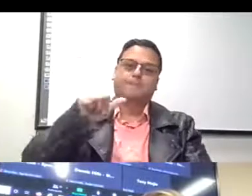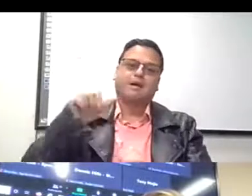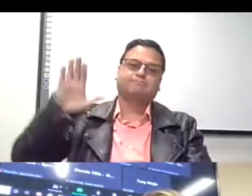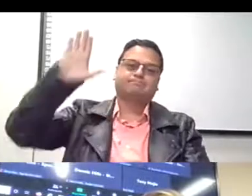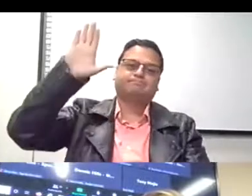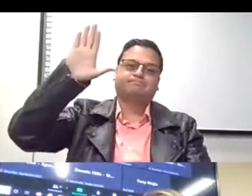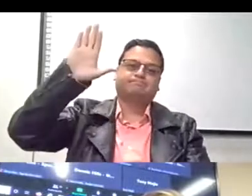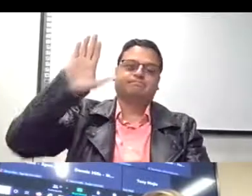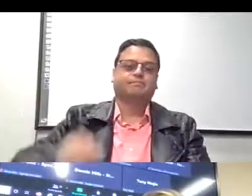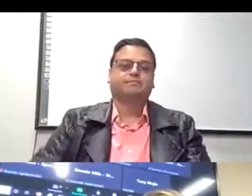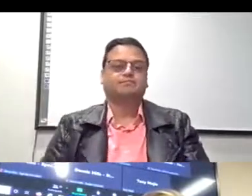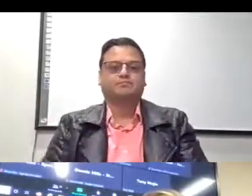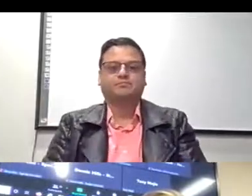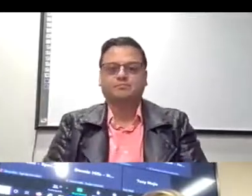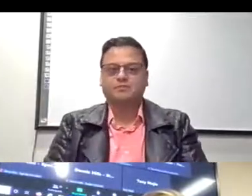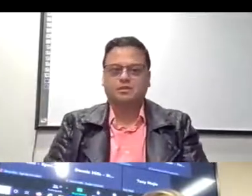within Zoom now.